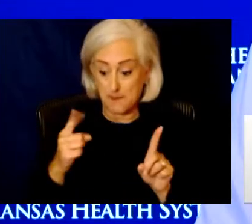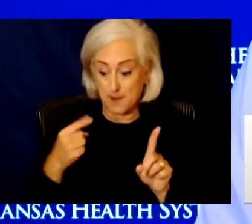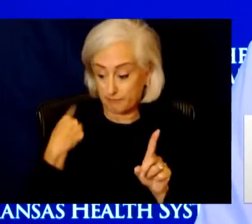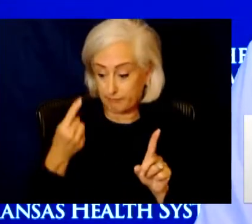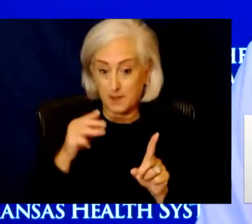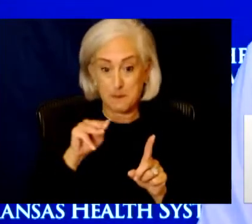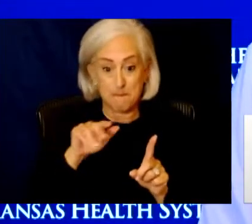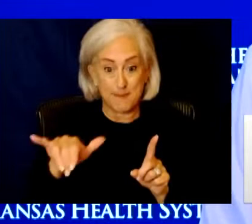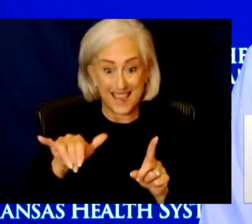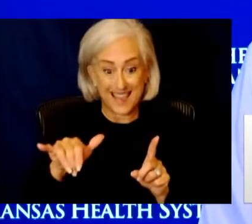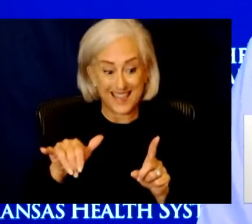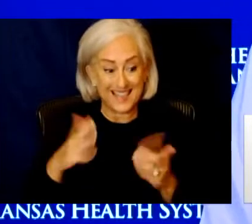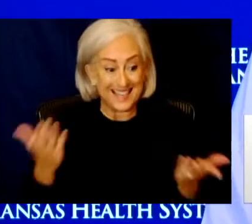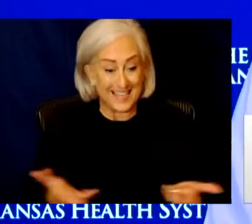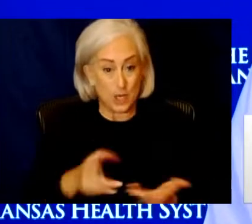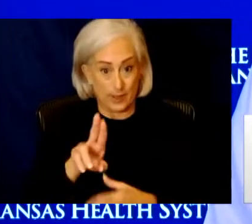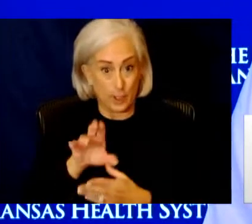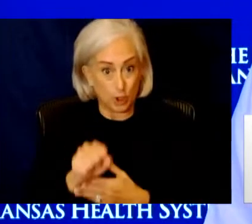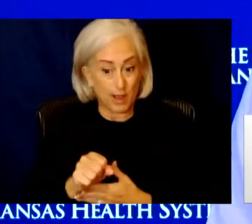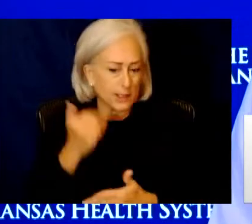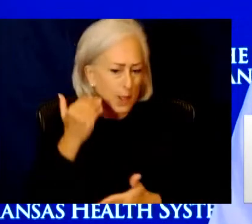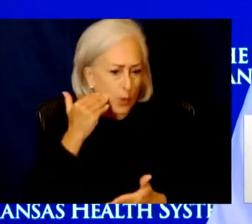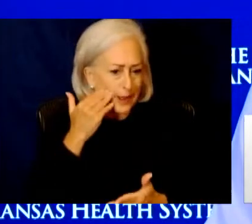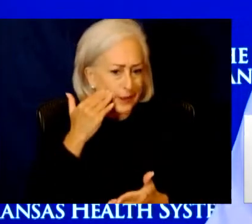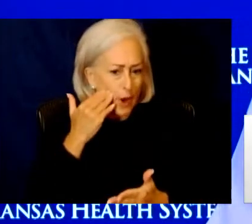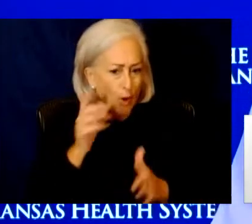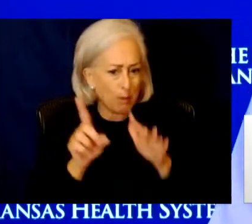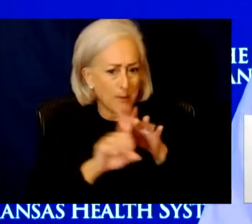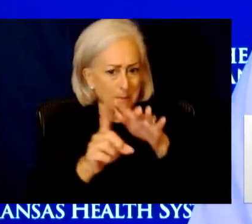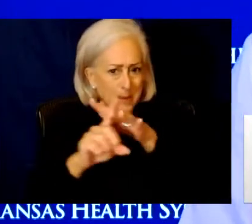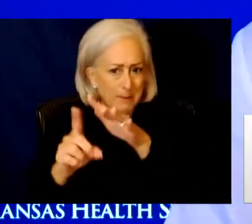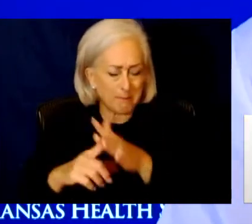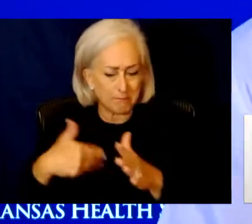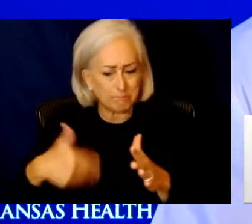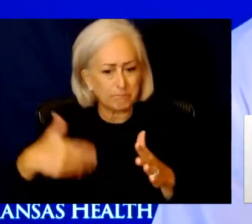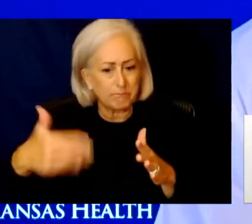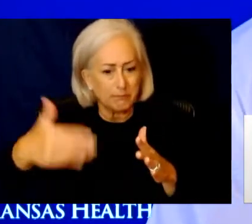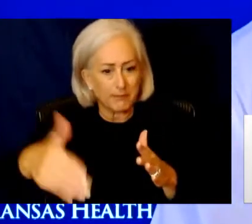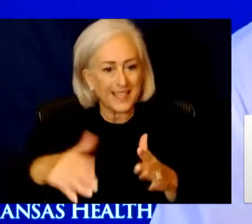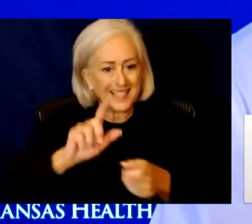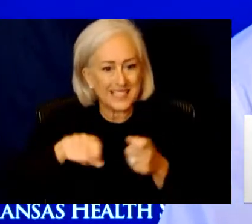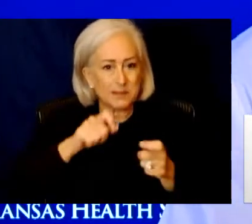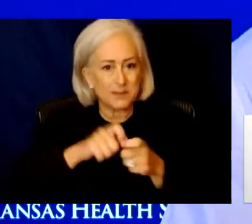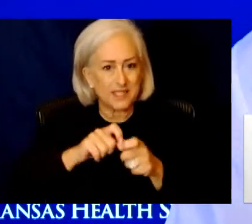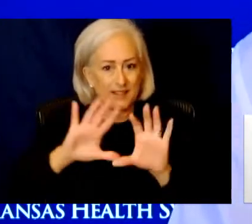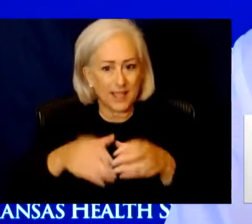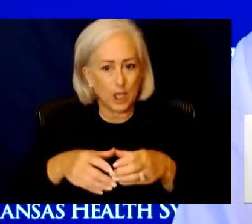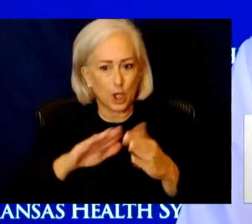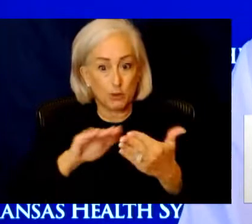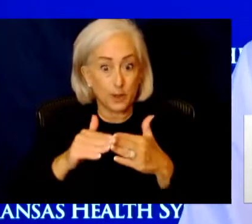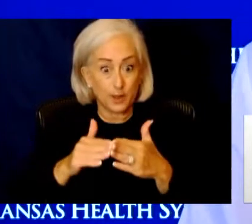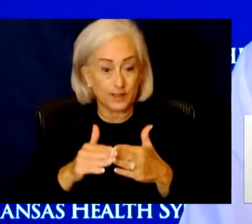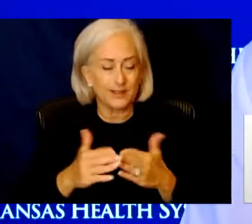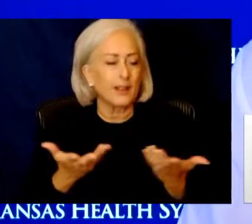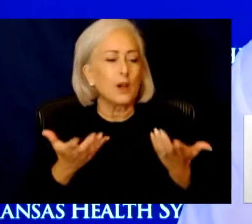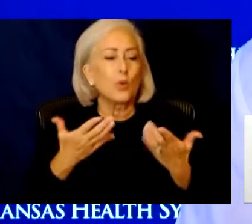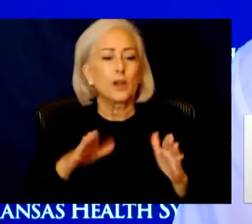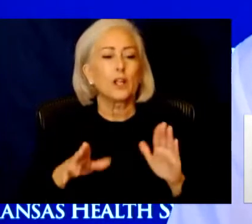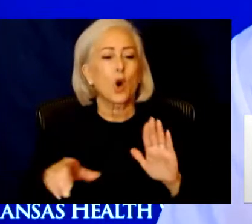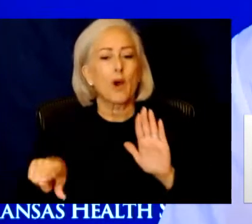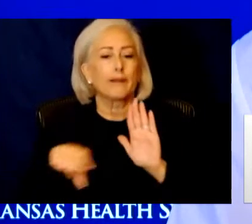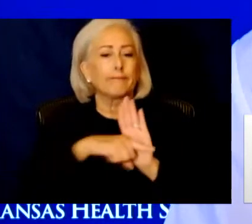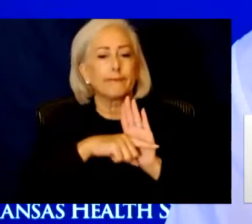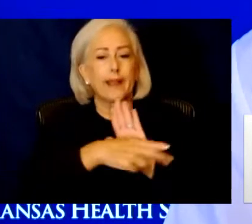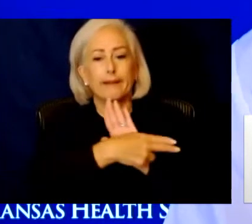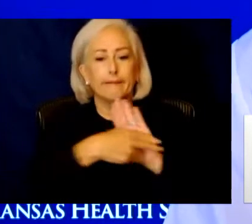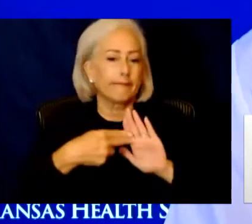been going on, especially in certain communities. Has it been stigmatized? Hopefully not. We need to get that information out there. There continues to